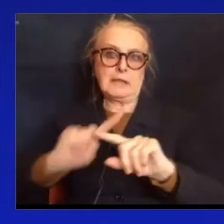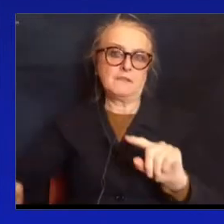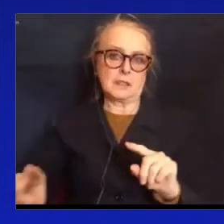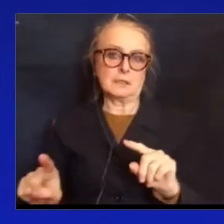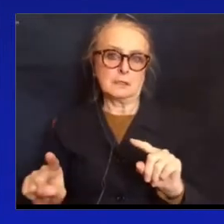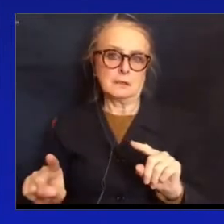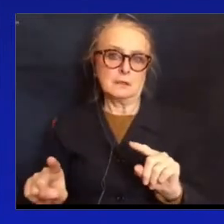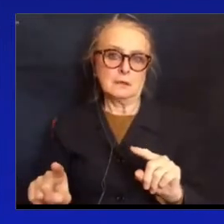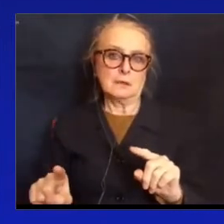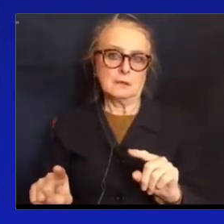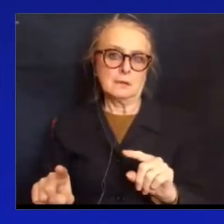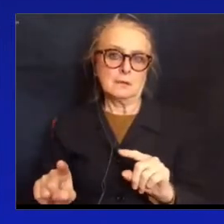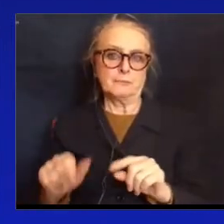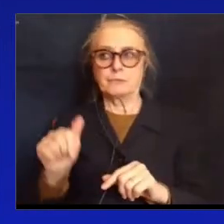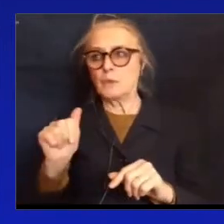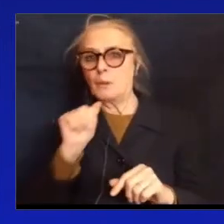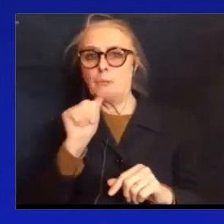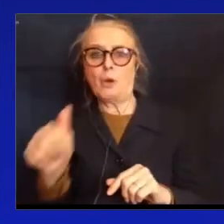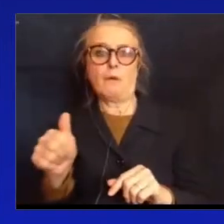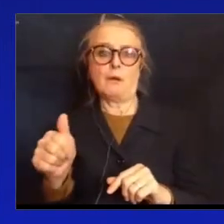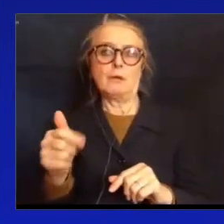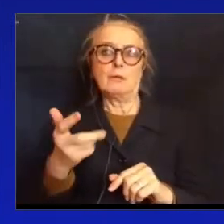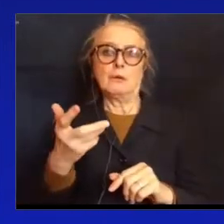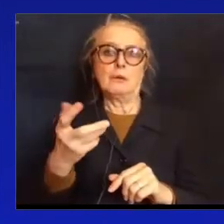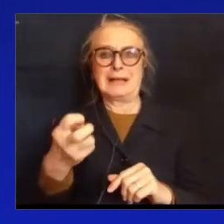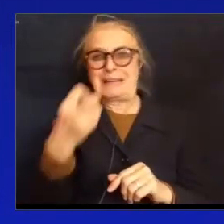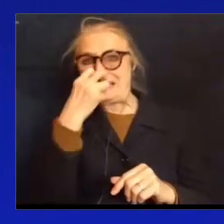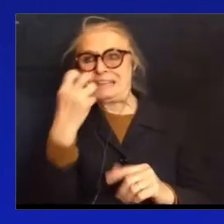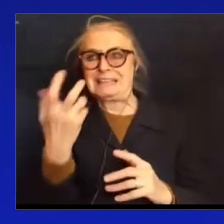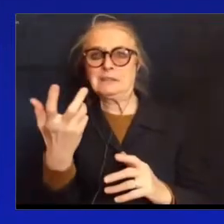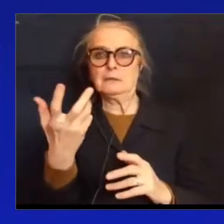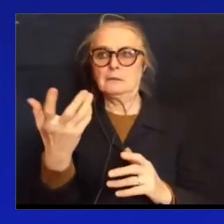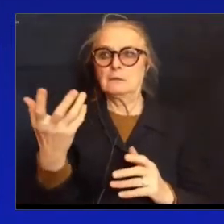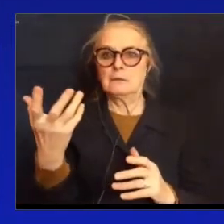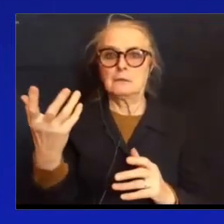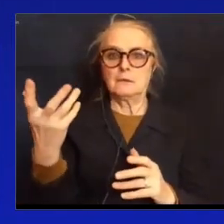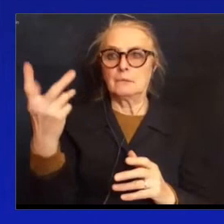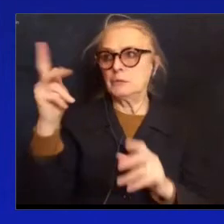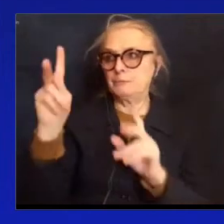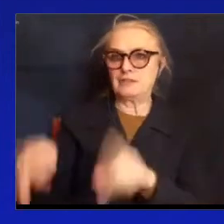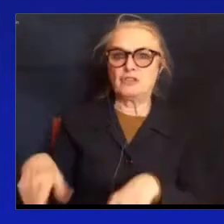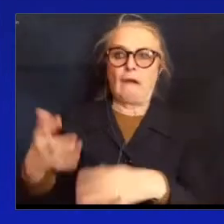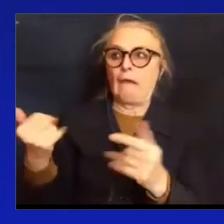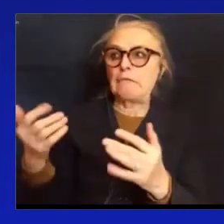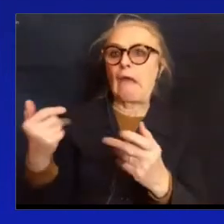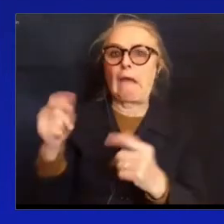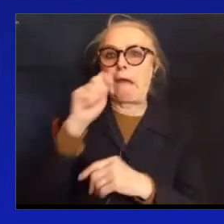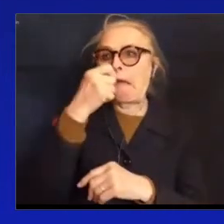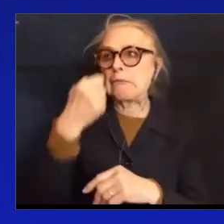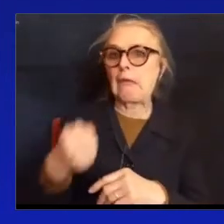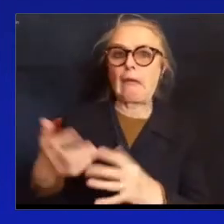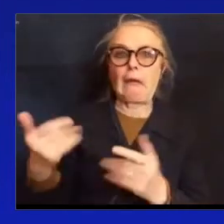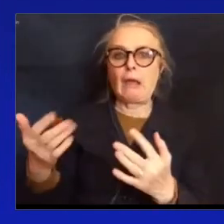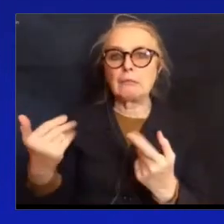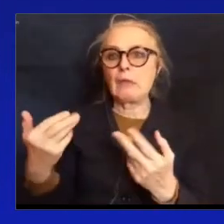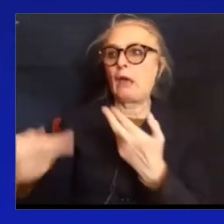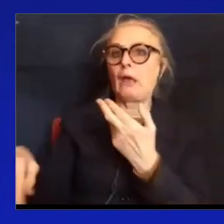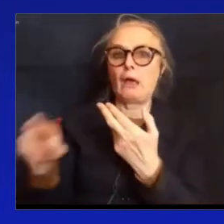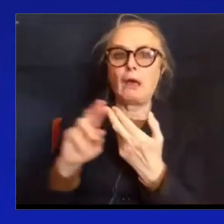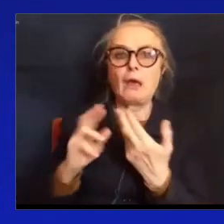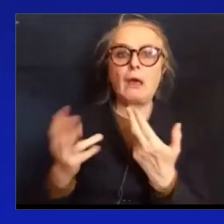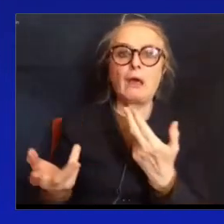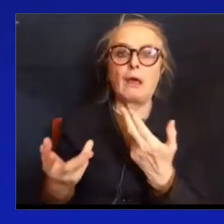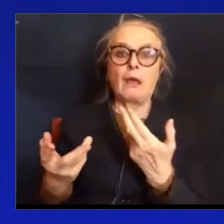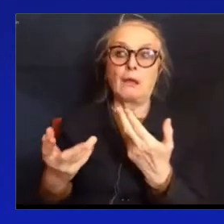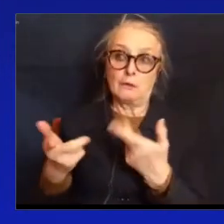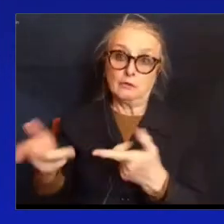waiting for somebody to get a test and following up on those test results is all after the fact. So it is those basic measures that will help